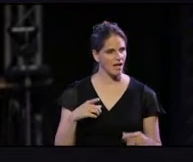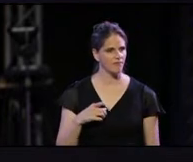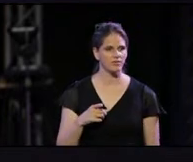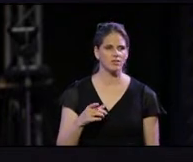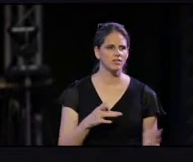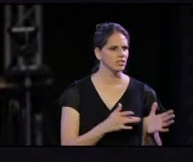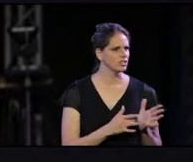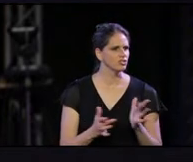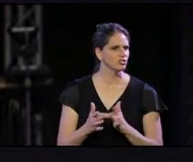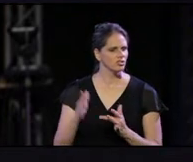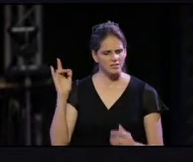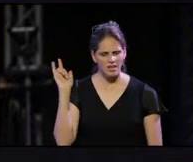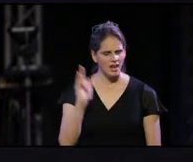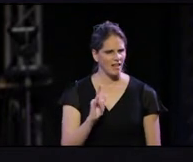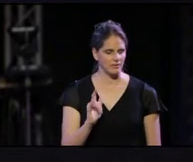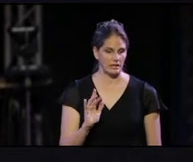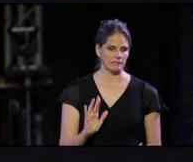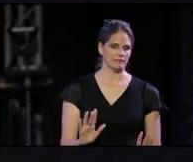moments.